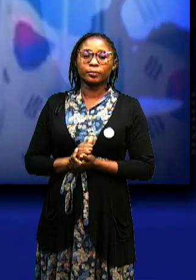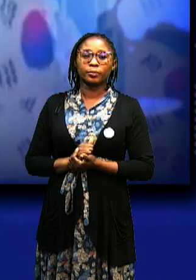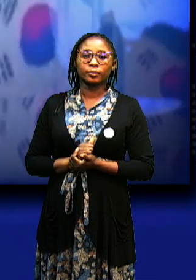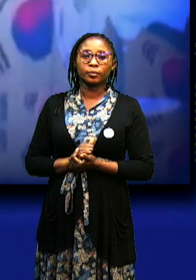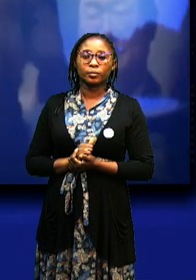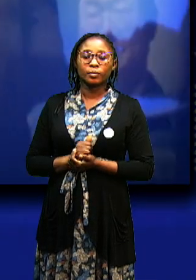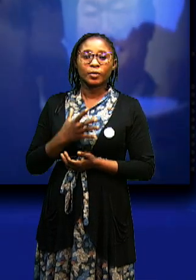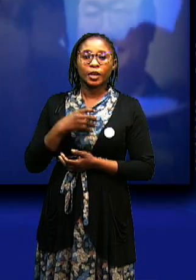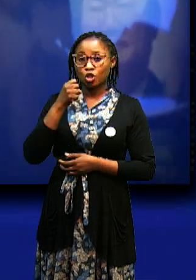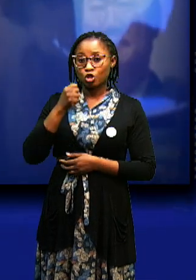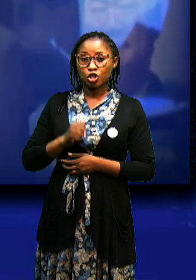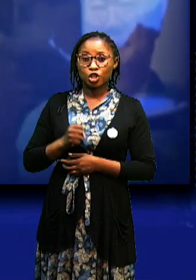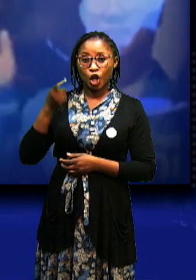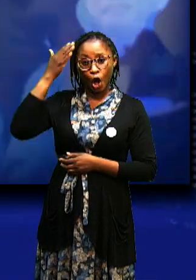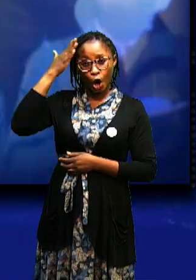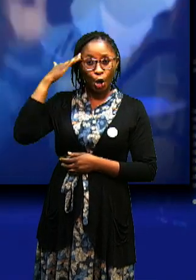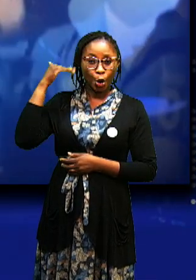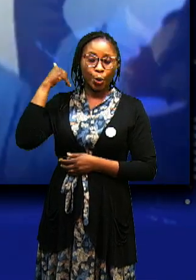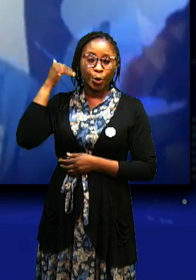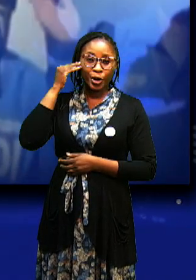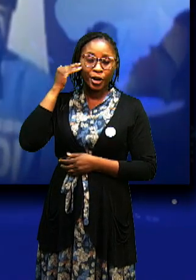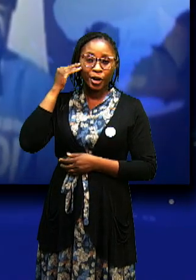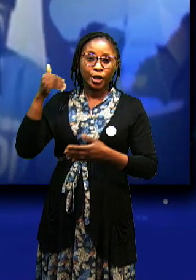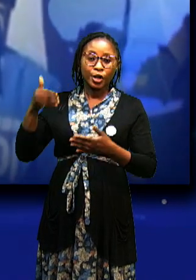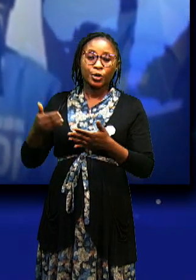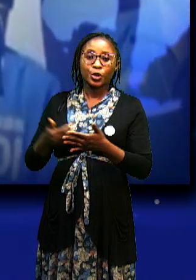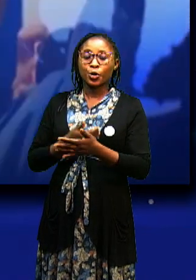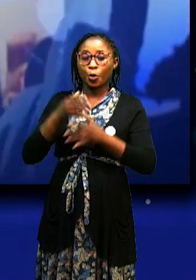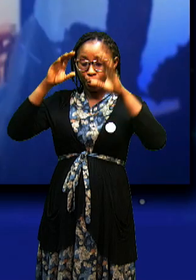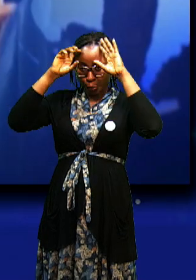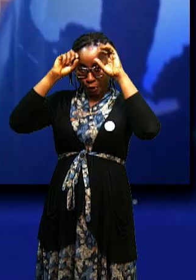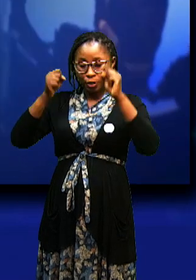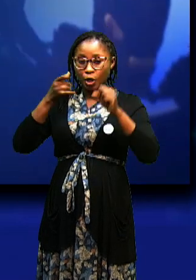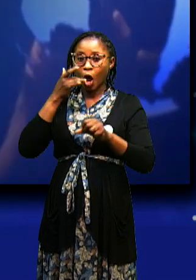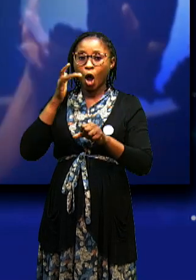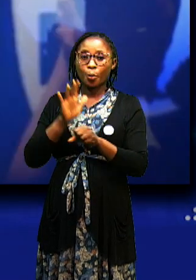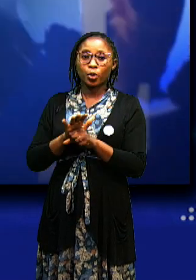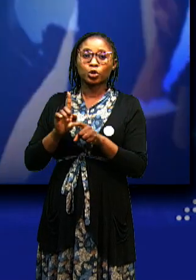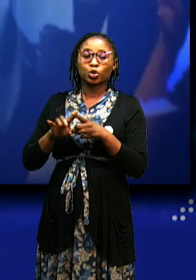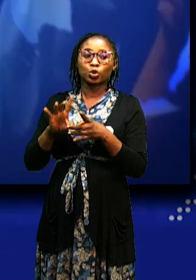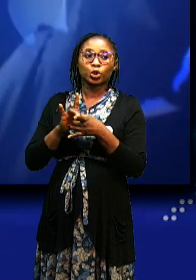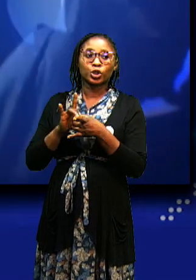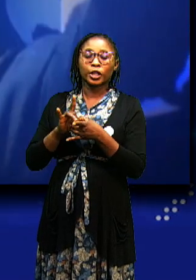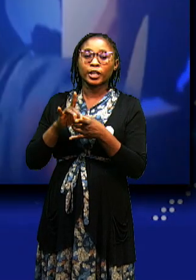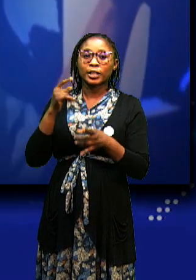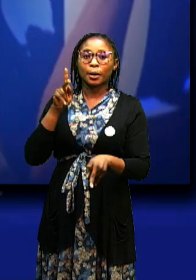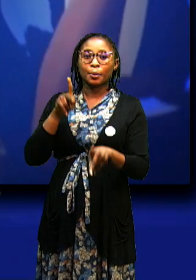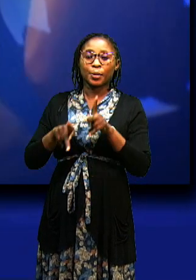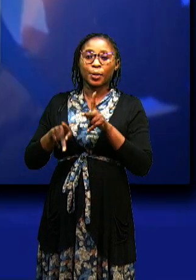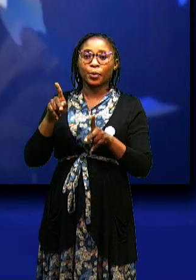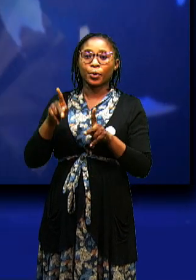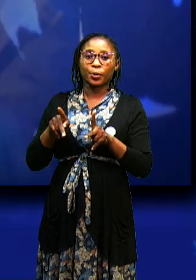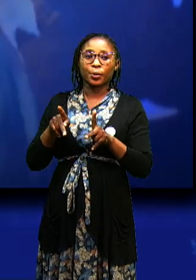And South Korea's new president, Lee Jae-myung, promises to unite the people.